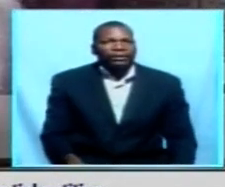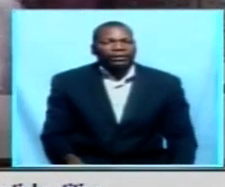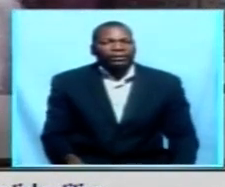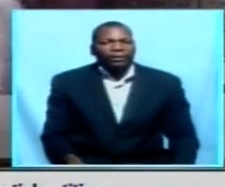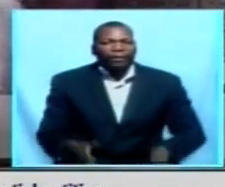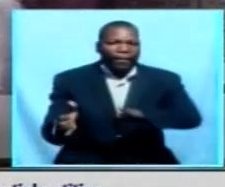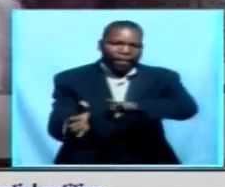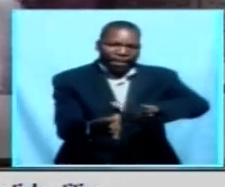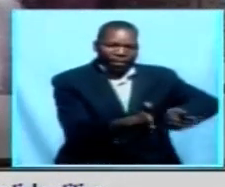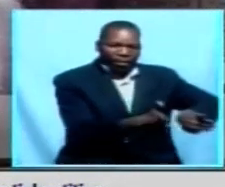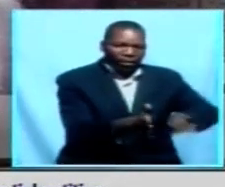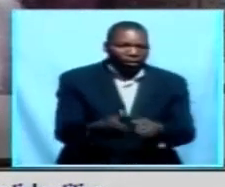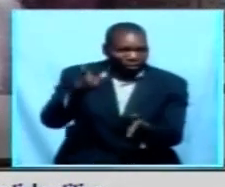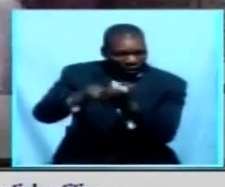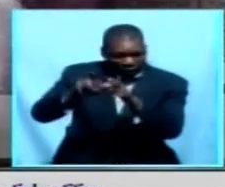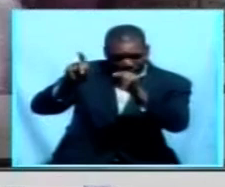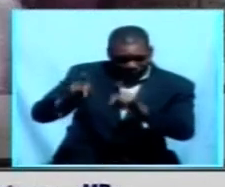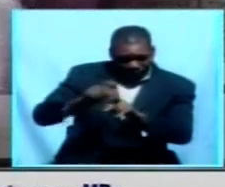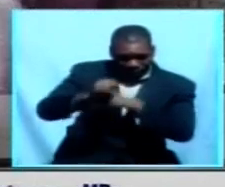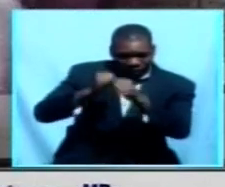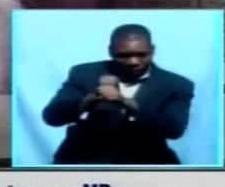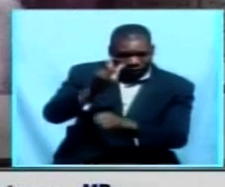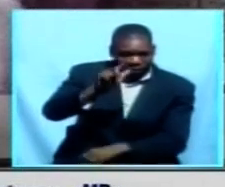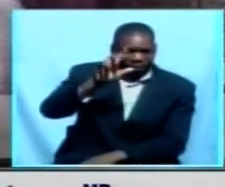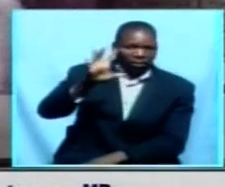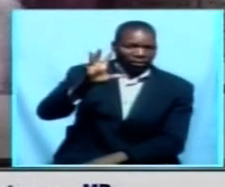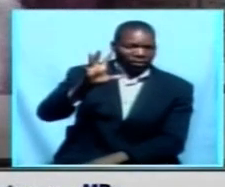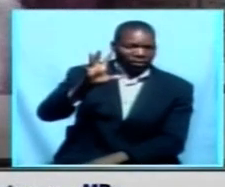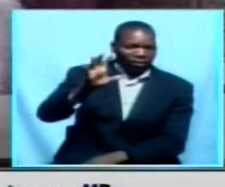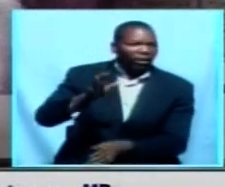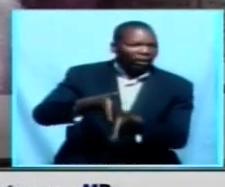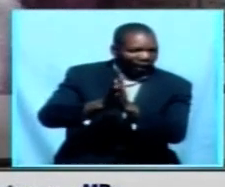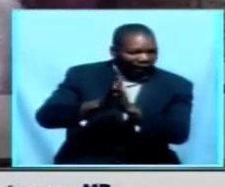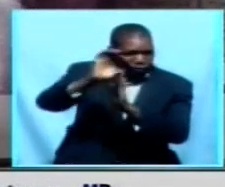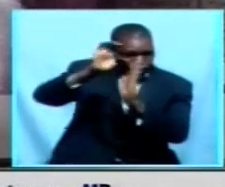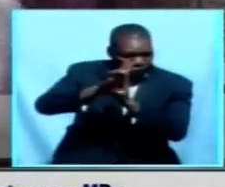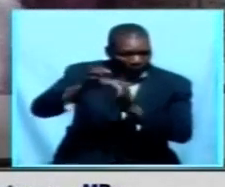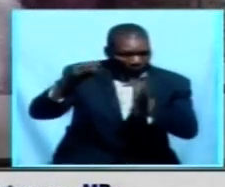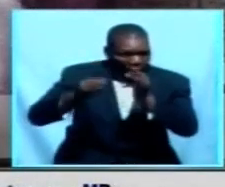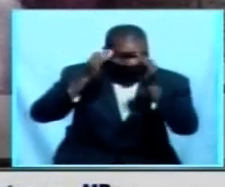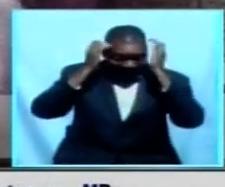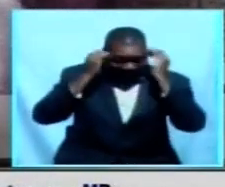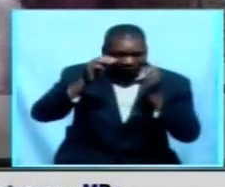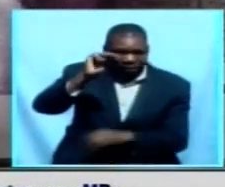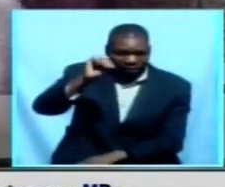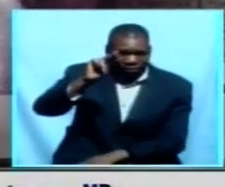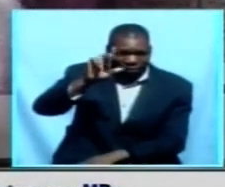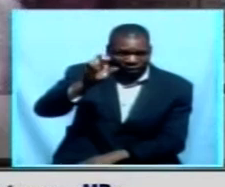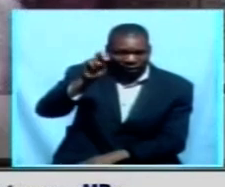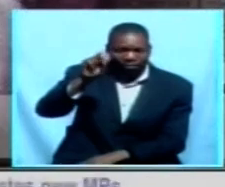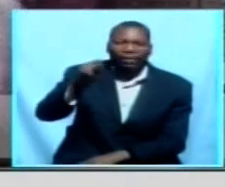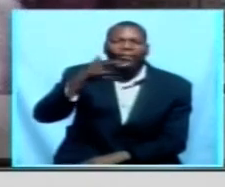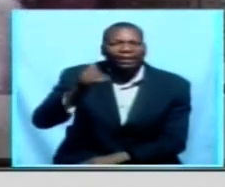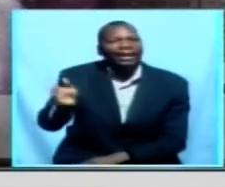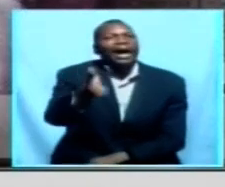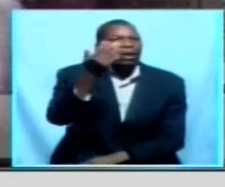Now, a 35-year-old Lusaka resident has called for the removal of Constitutional Court Judge Enoch Mulembe, citing